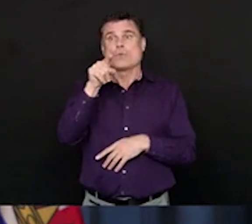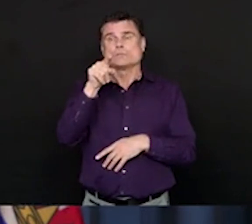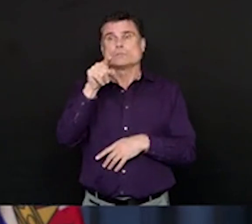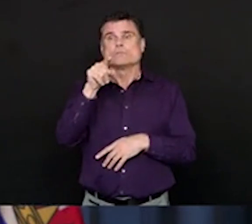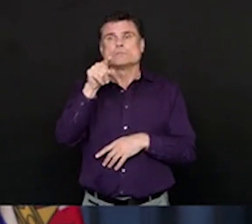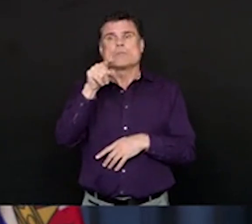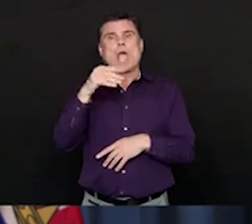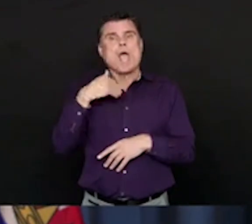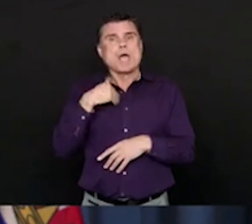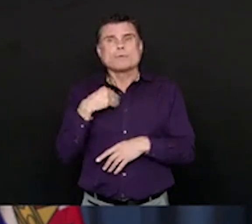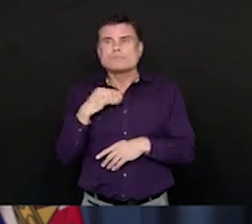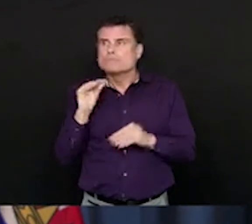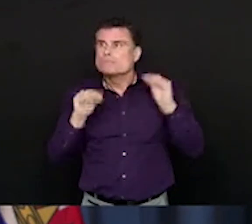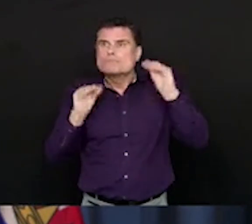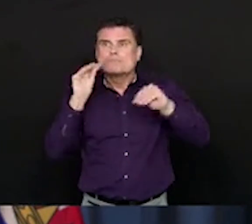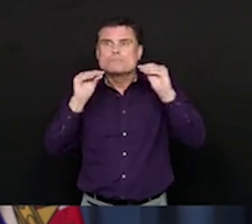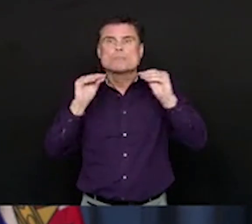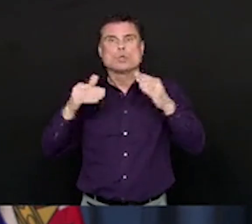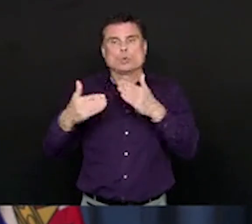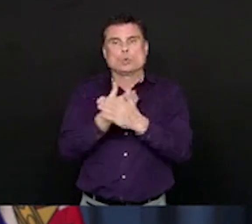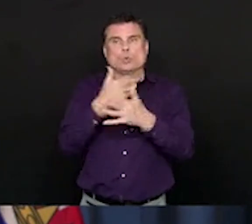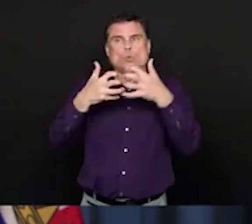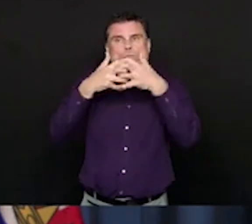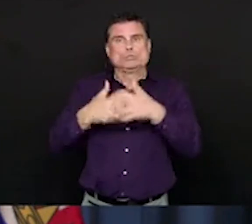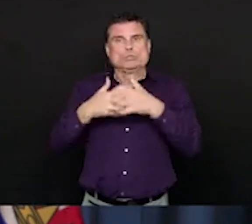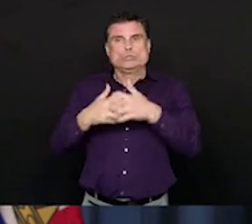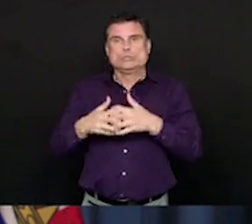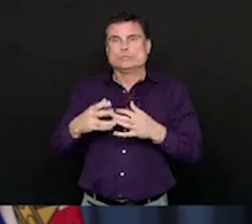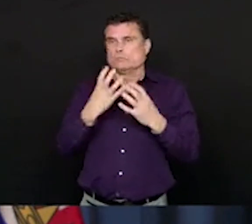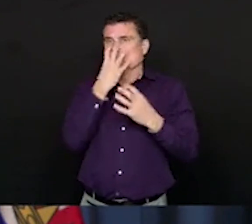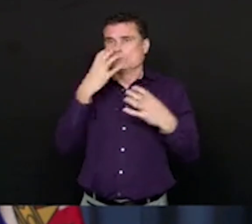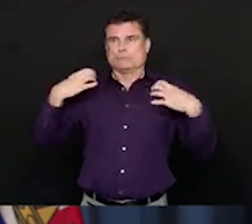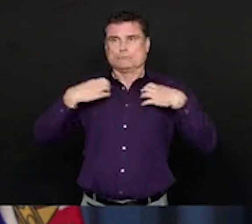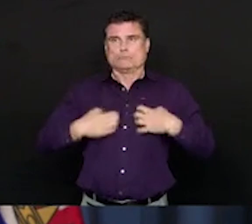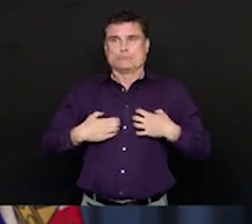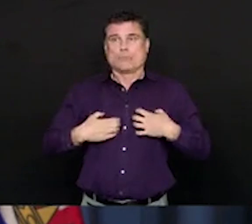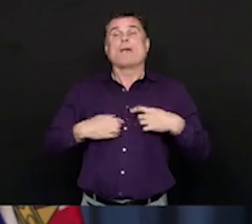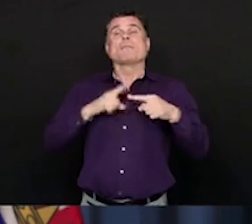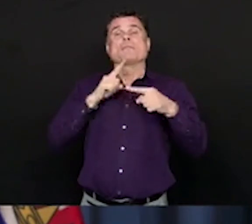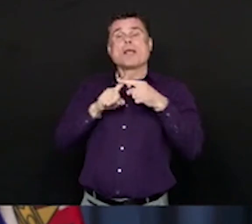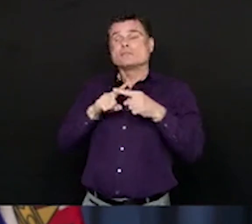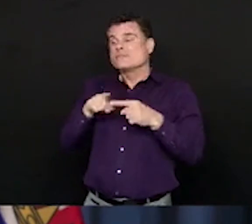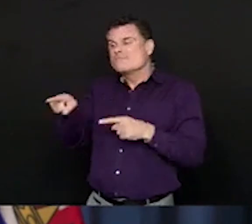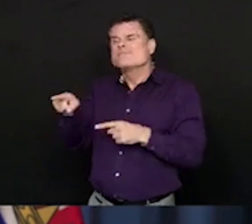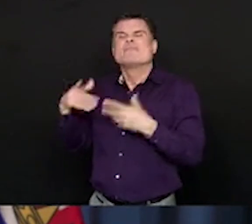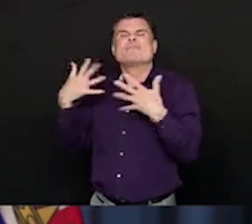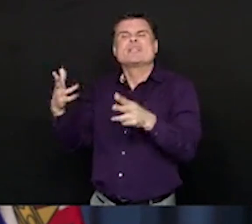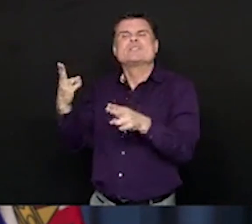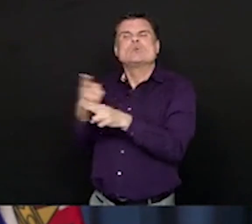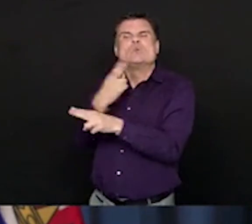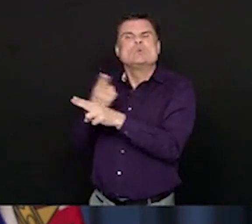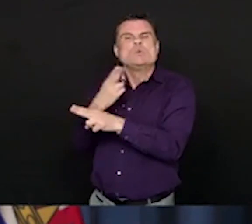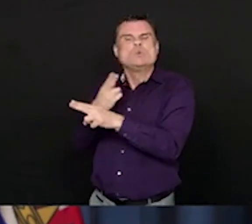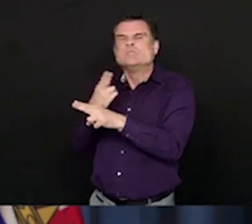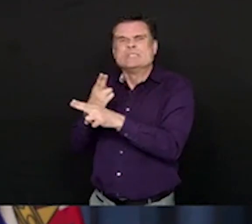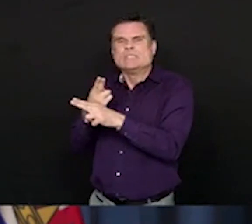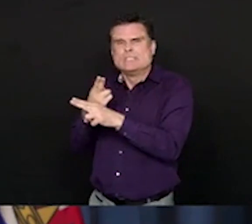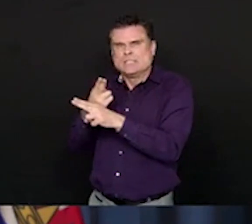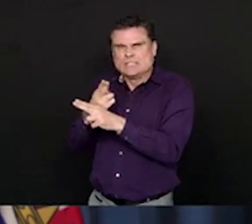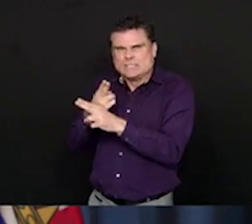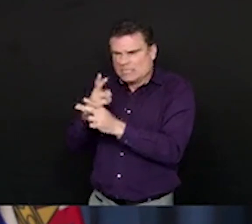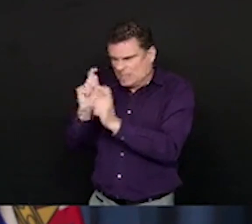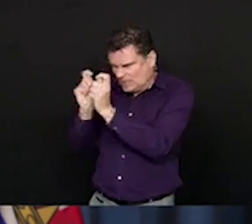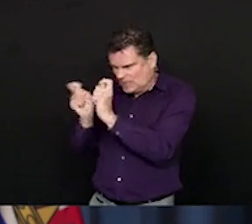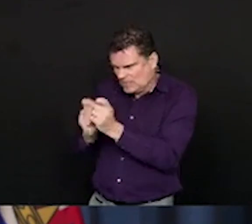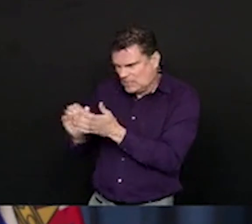So we now have between 1,400 and 1,500 ventilators, and we're able to as well, if you'll recall the presentation that was